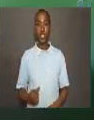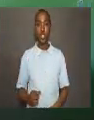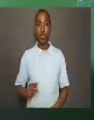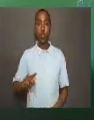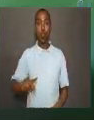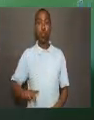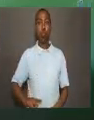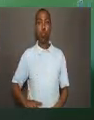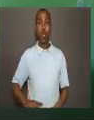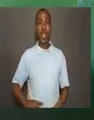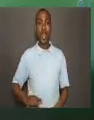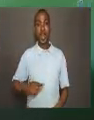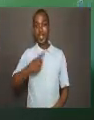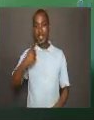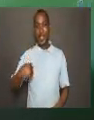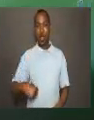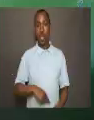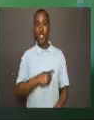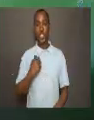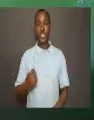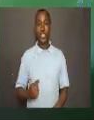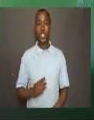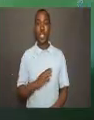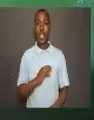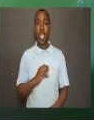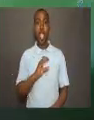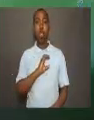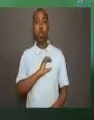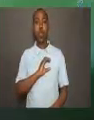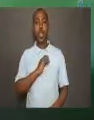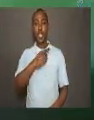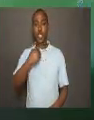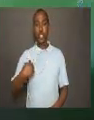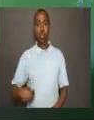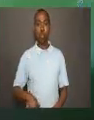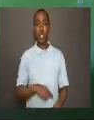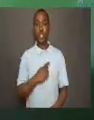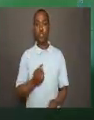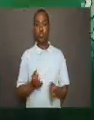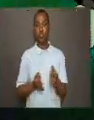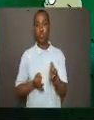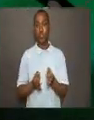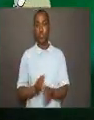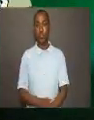portal circulation, and coronary circulation.